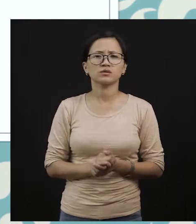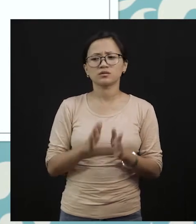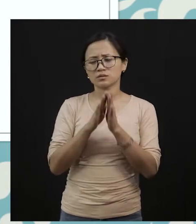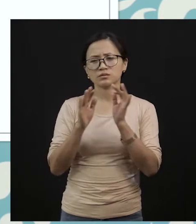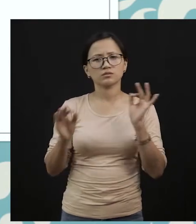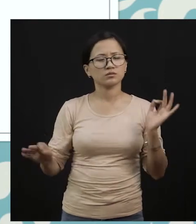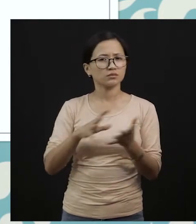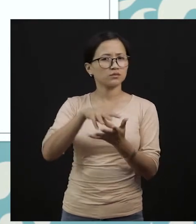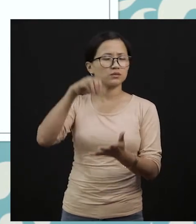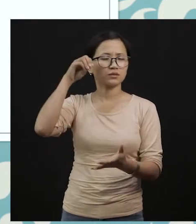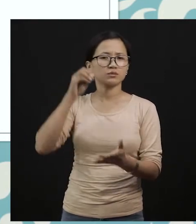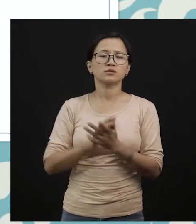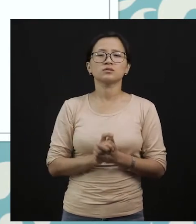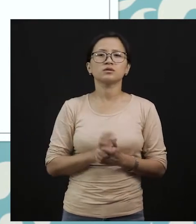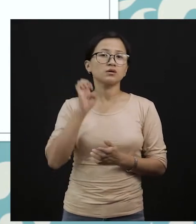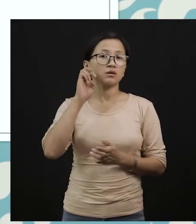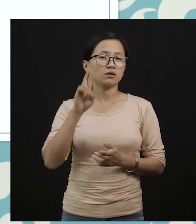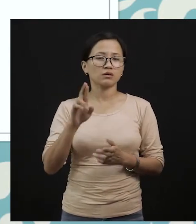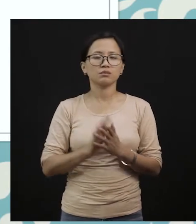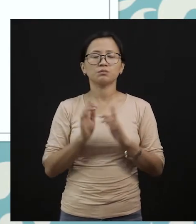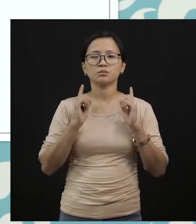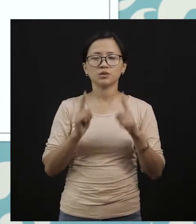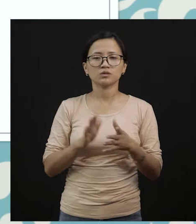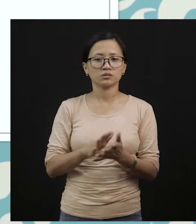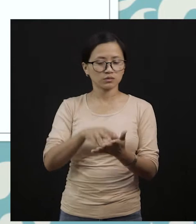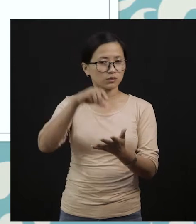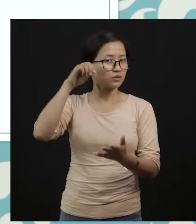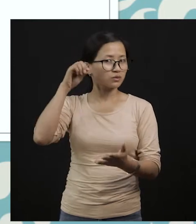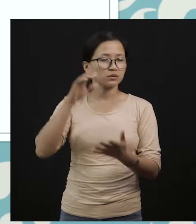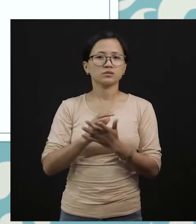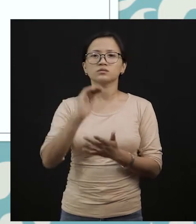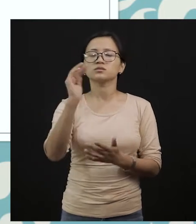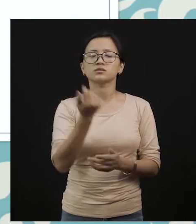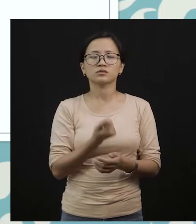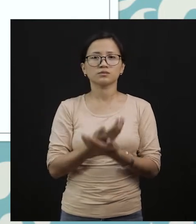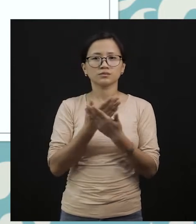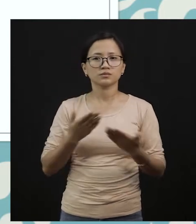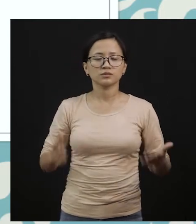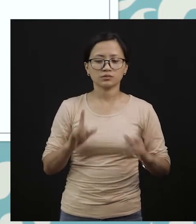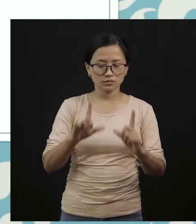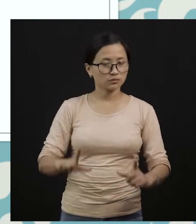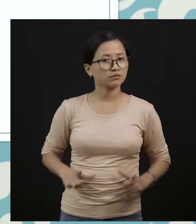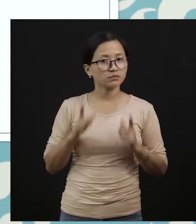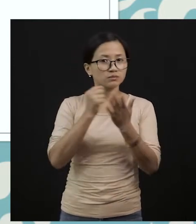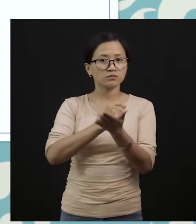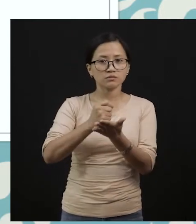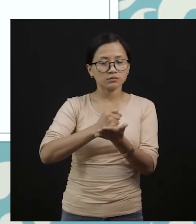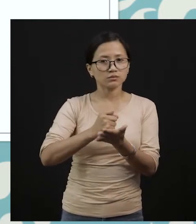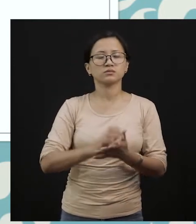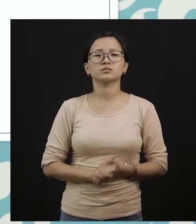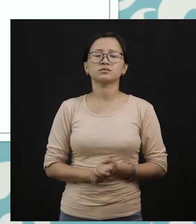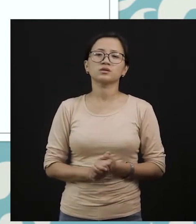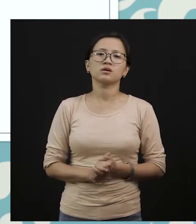not only learn about her, but you are also going to learn something that you can practice in your life. We all can